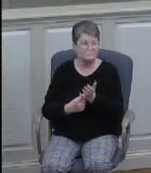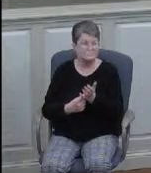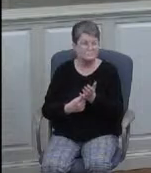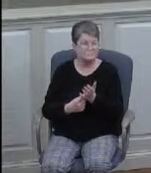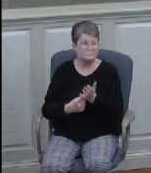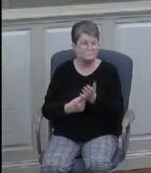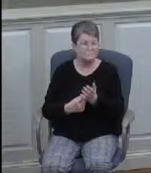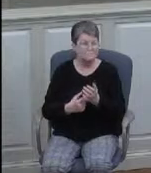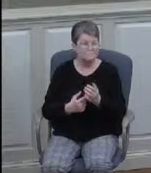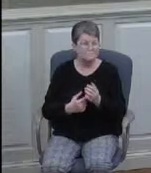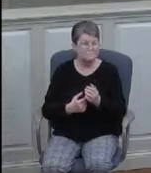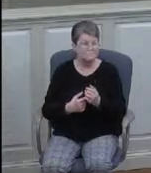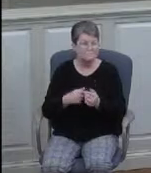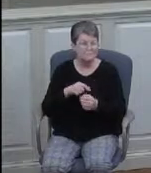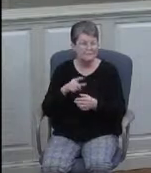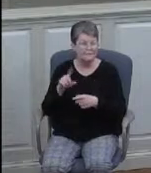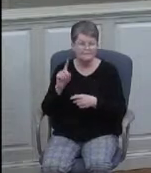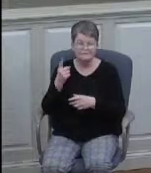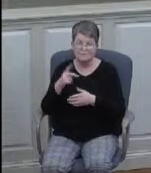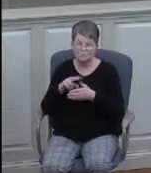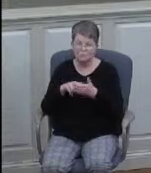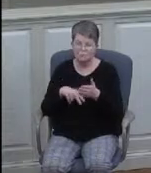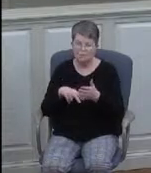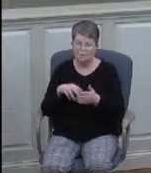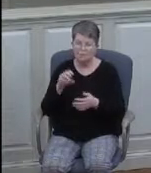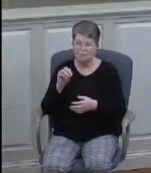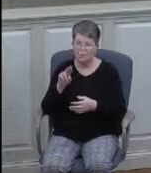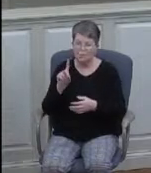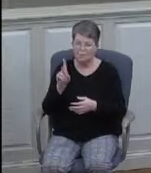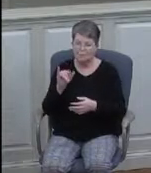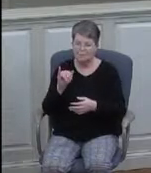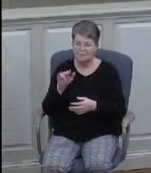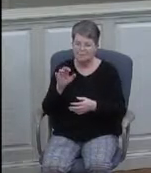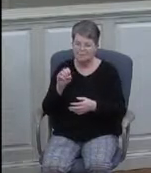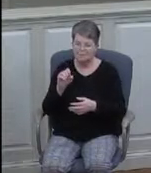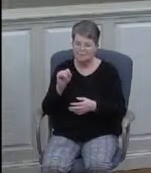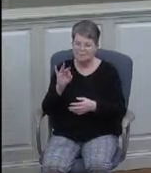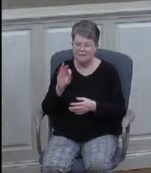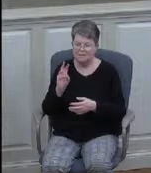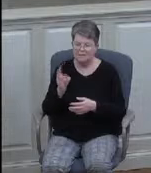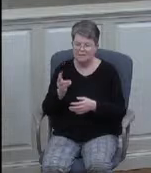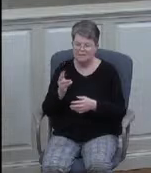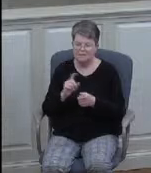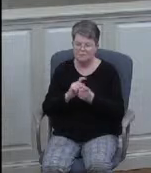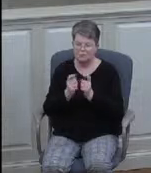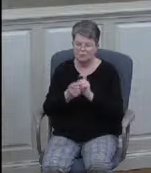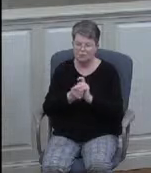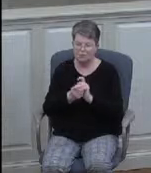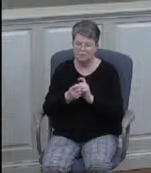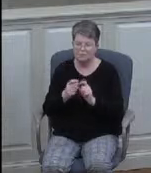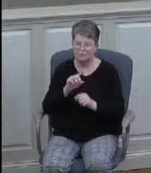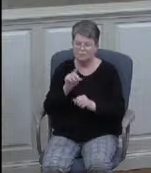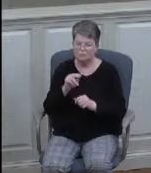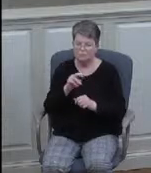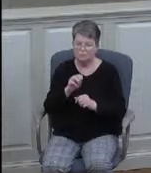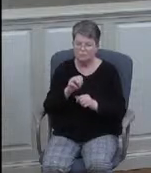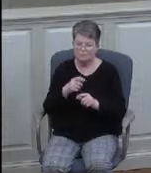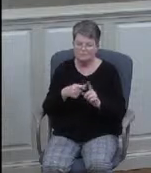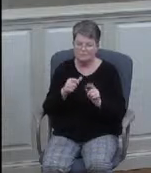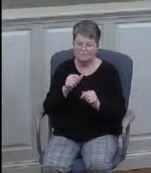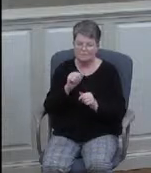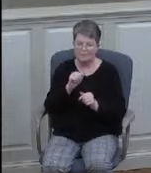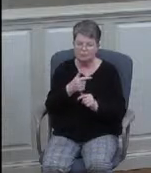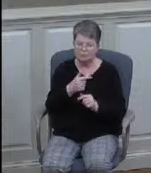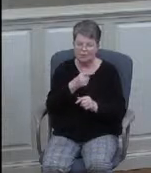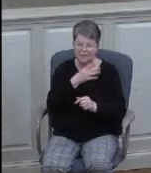She has to read it. This is the first reading of ordinance number 1960, an ordinance changing the zone from AG Agriculture to HB Highway